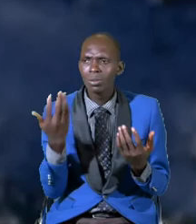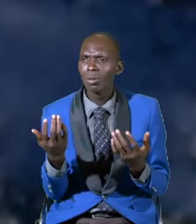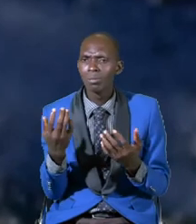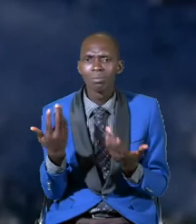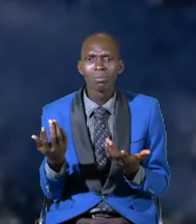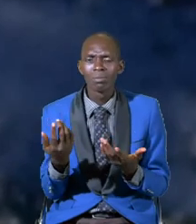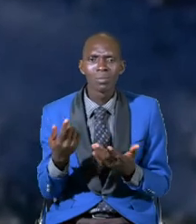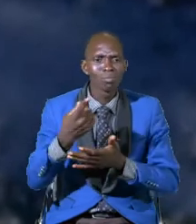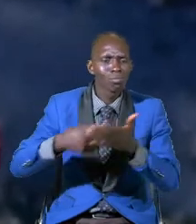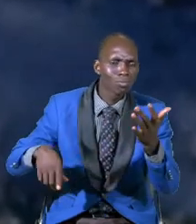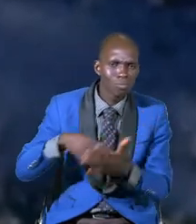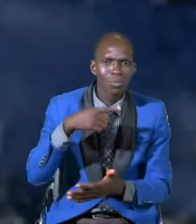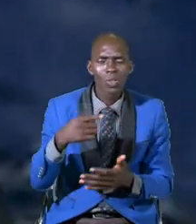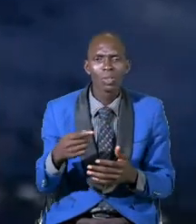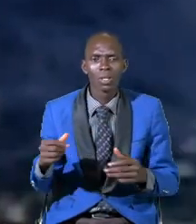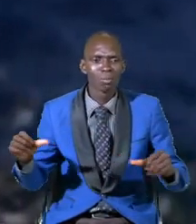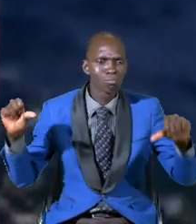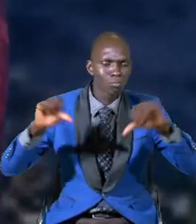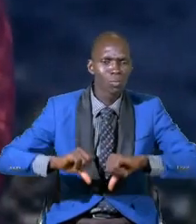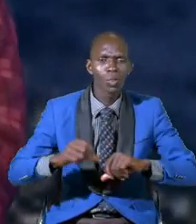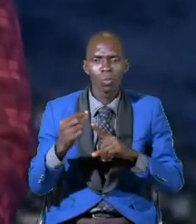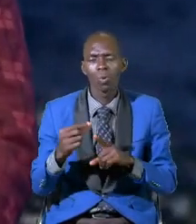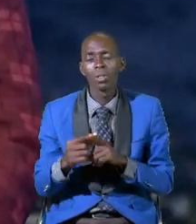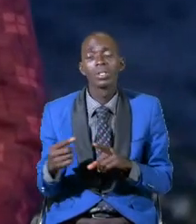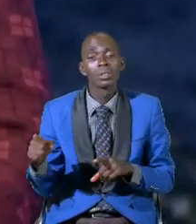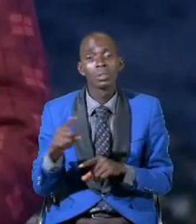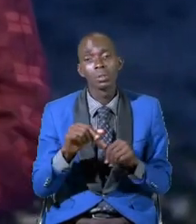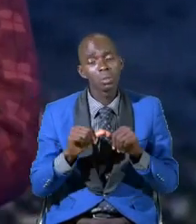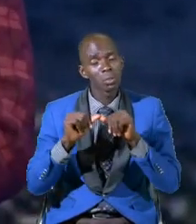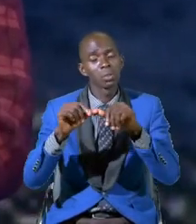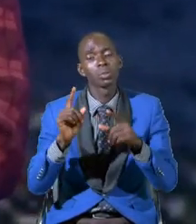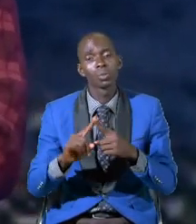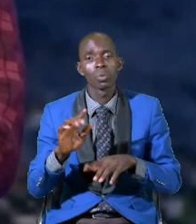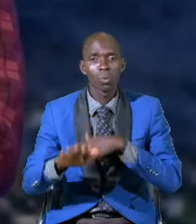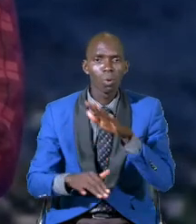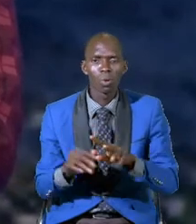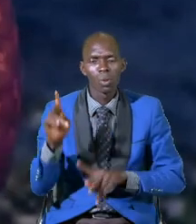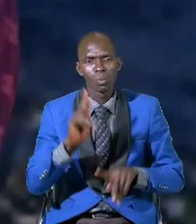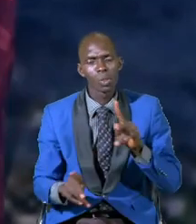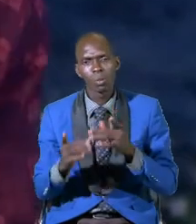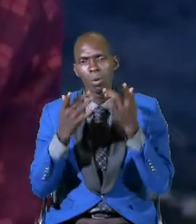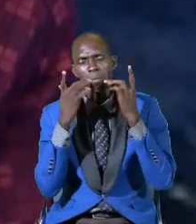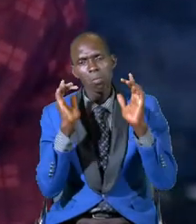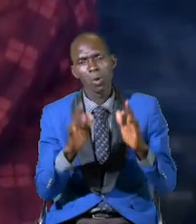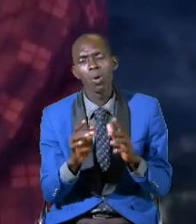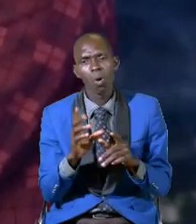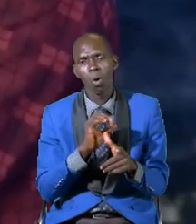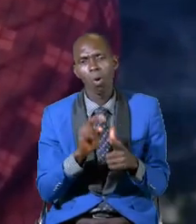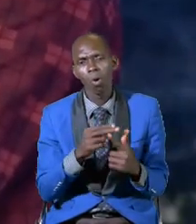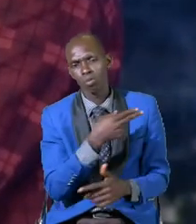they keep on walking. They hear people that belittle them, and they keep on walking. They see